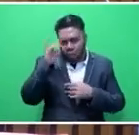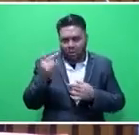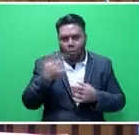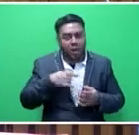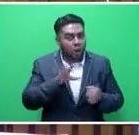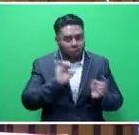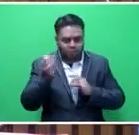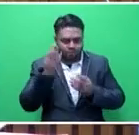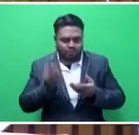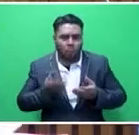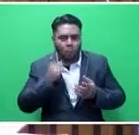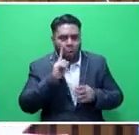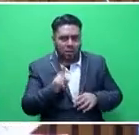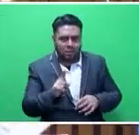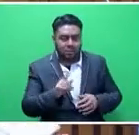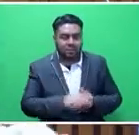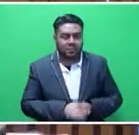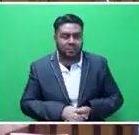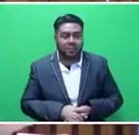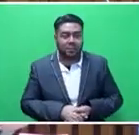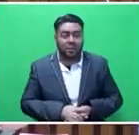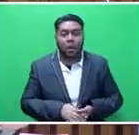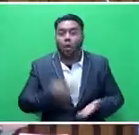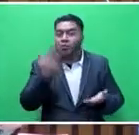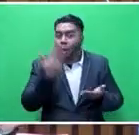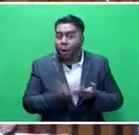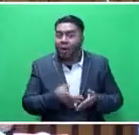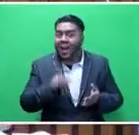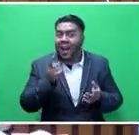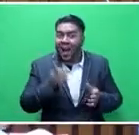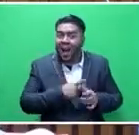etc. Mr. Speaker, it says on a question.